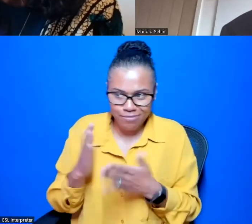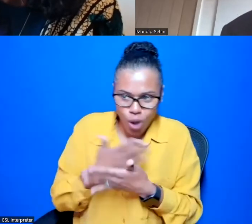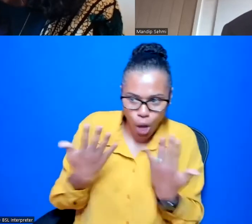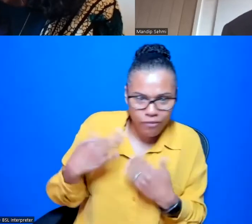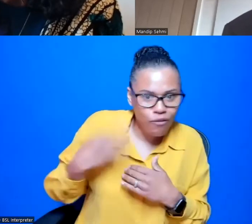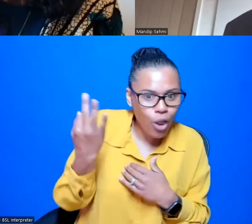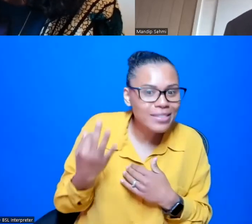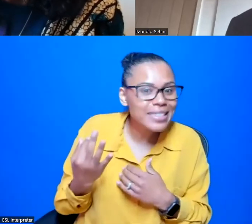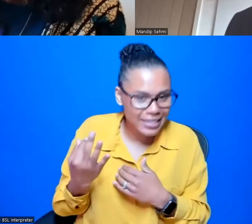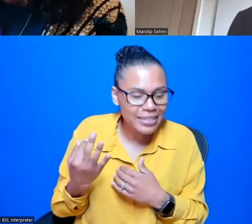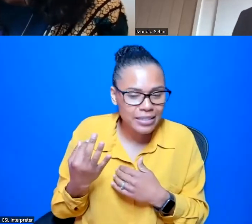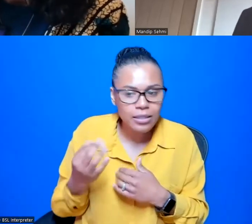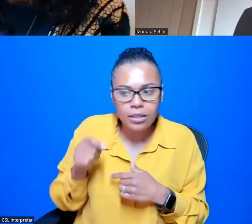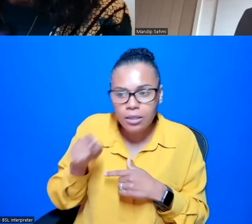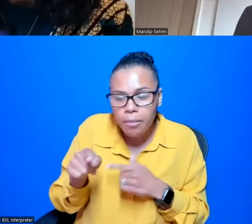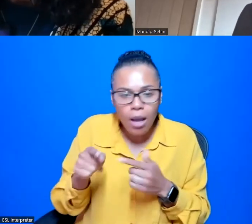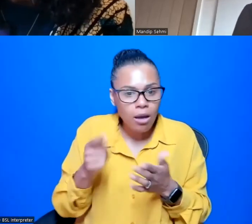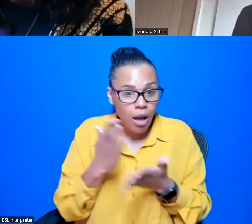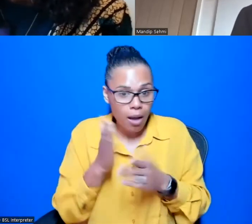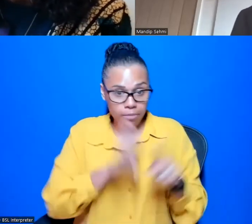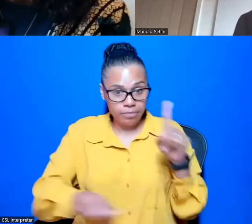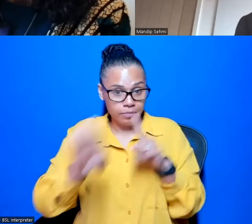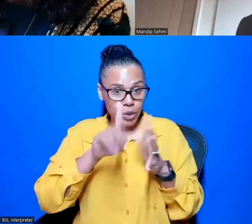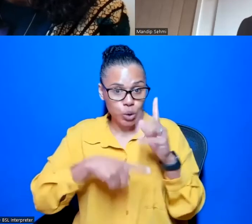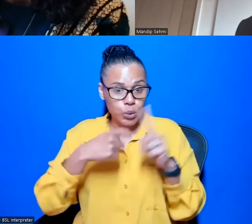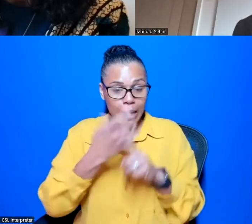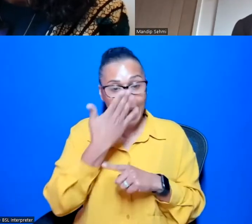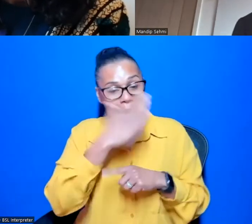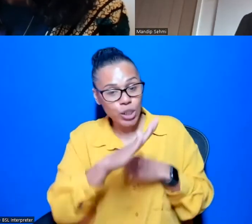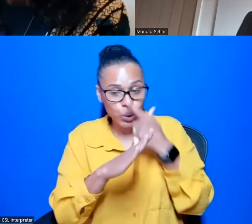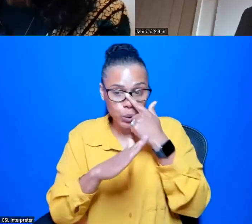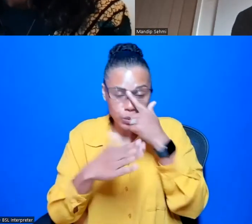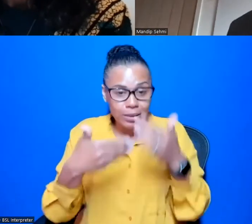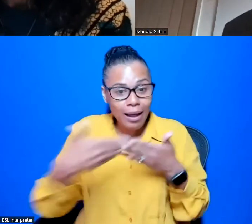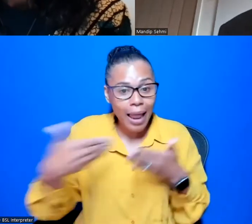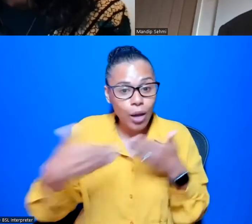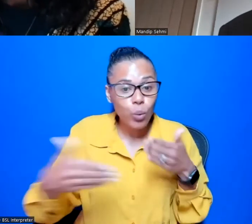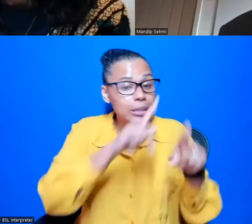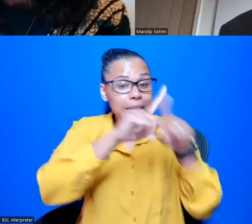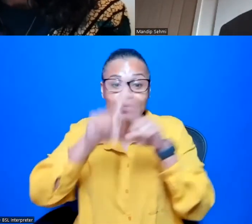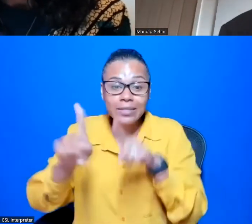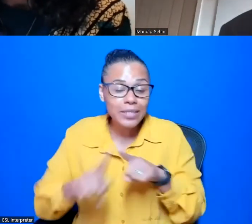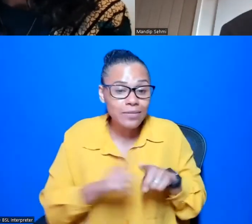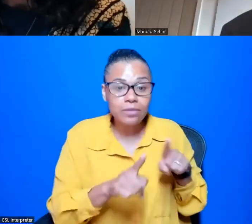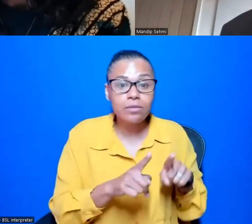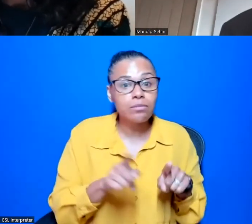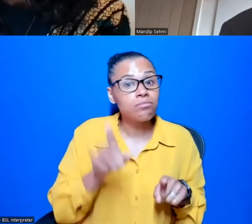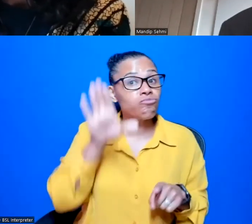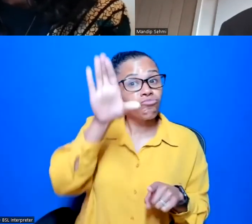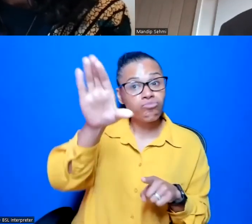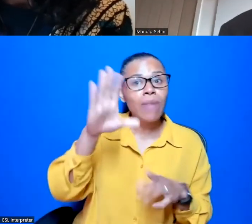the attitude you get around the country, where language is different. It's what's acceptable in one place is not acceptable in